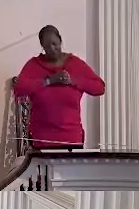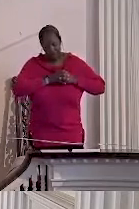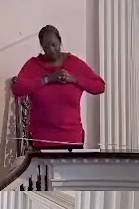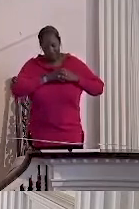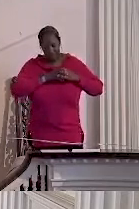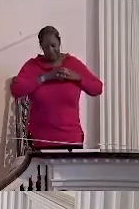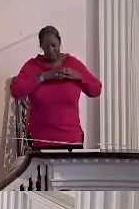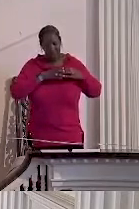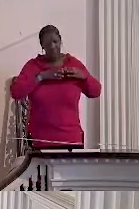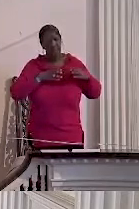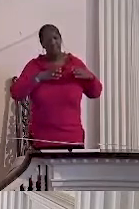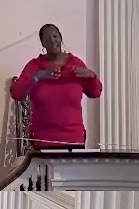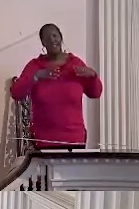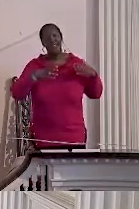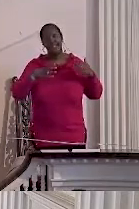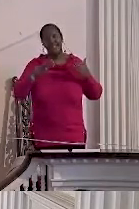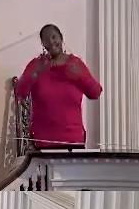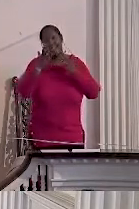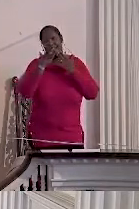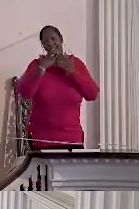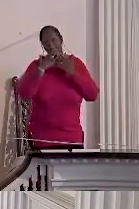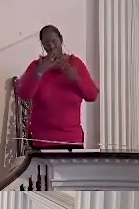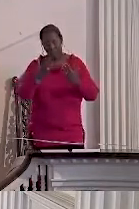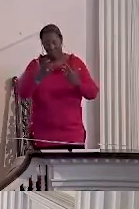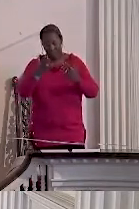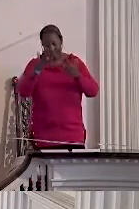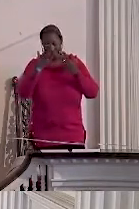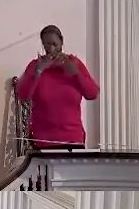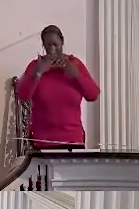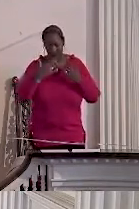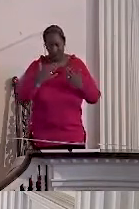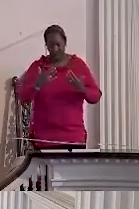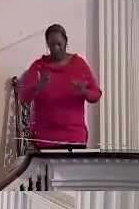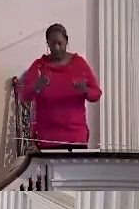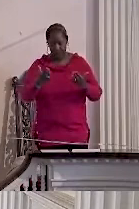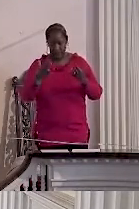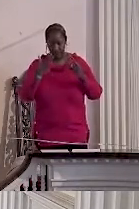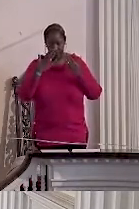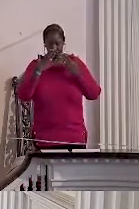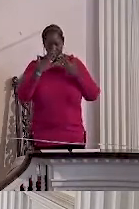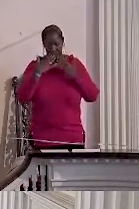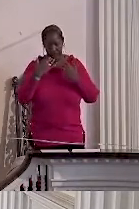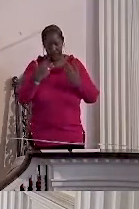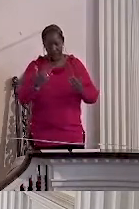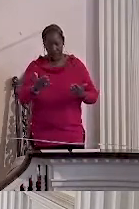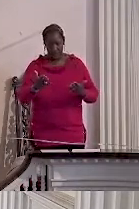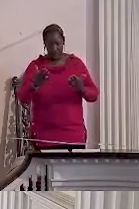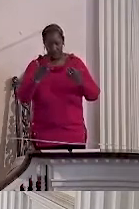Thank you.